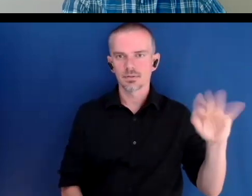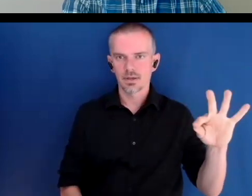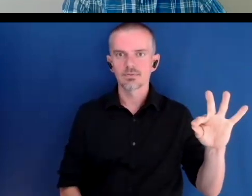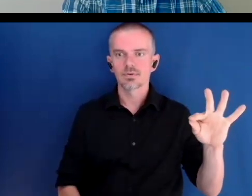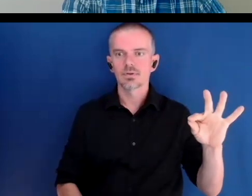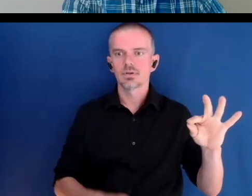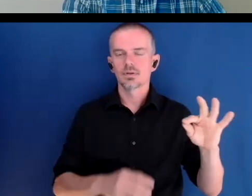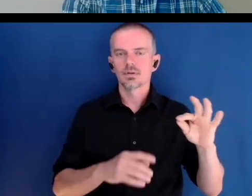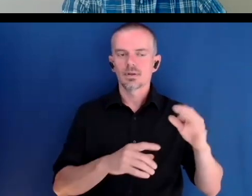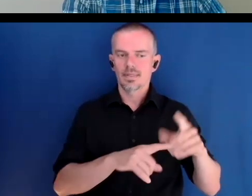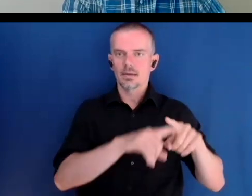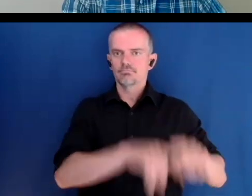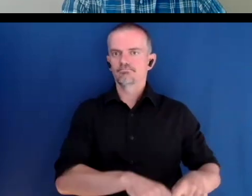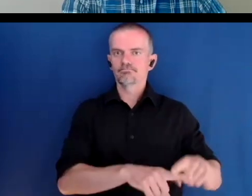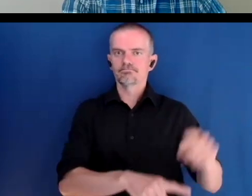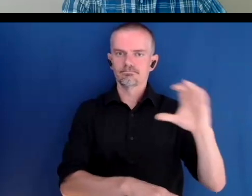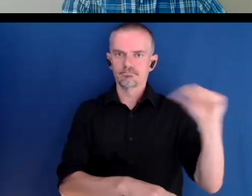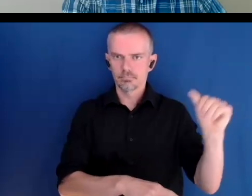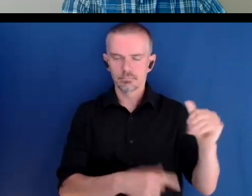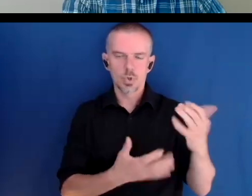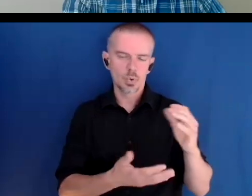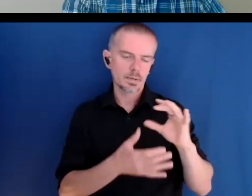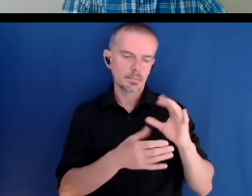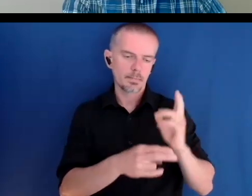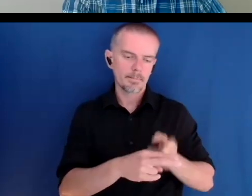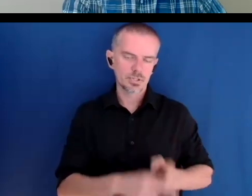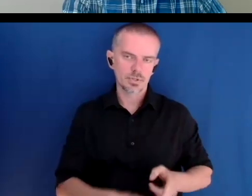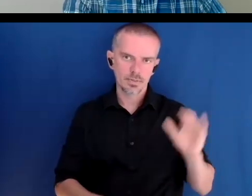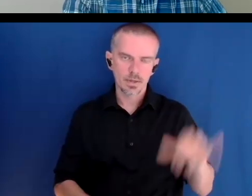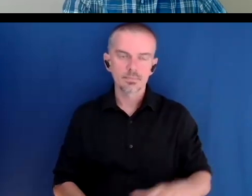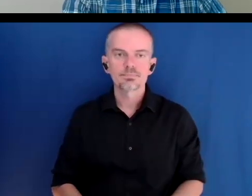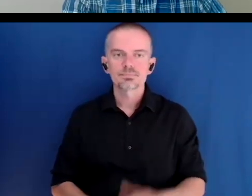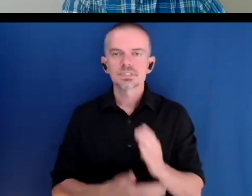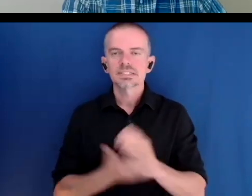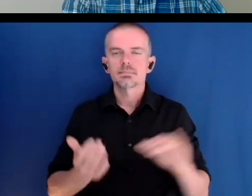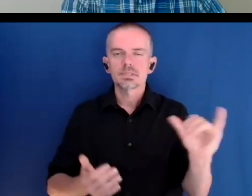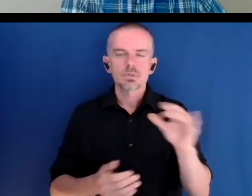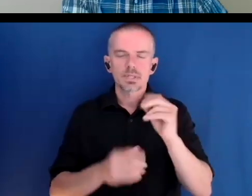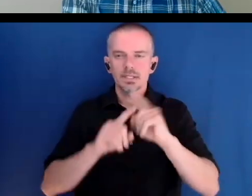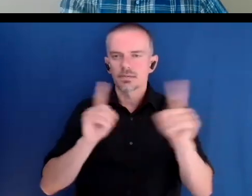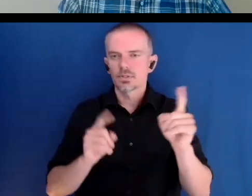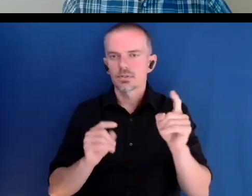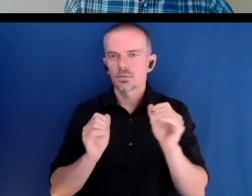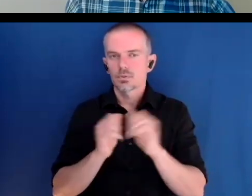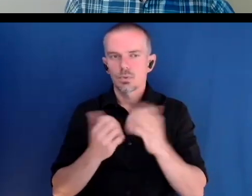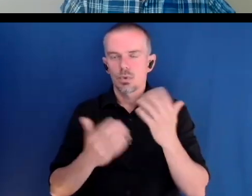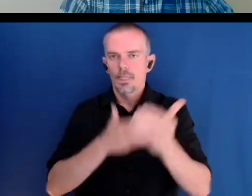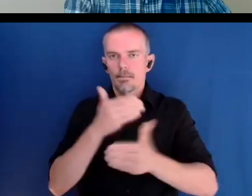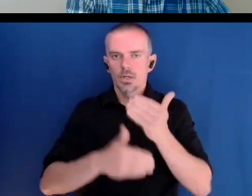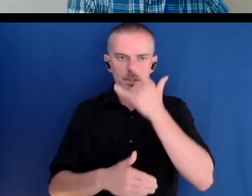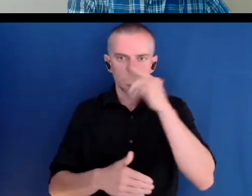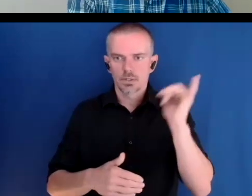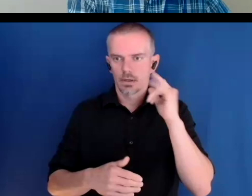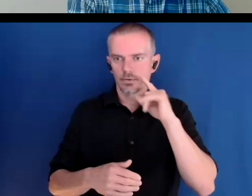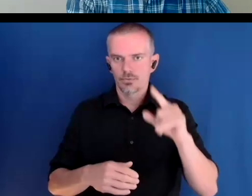we've talked some about a number of those. And there's some similarities and differences in sort of what the process looks like for ginning